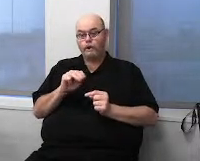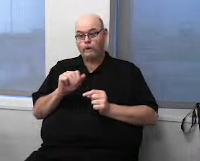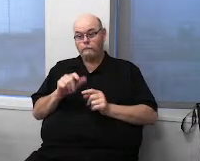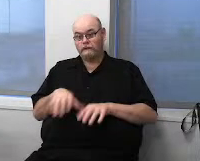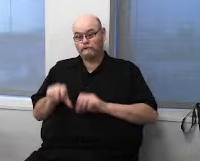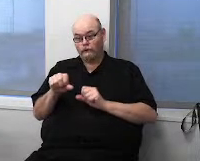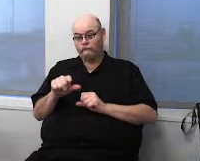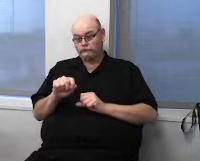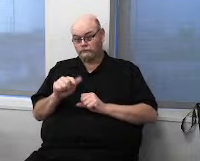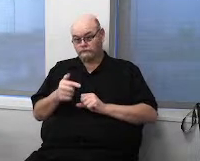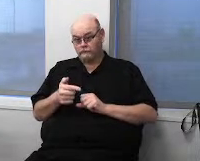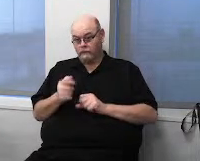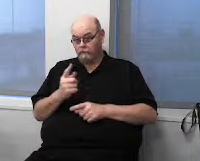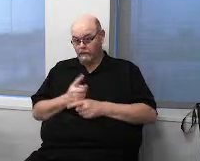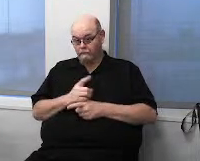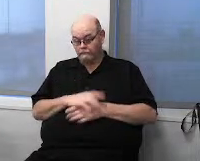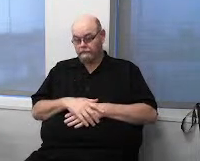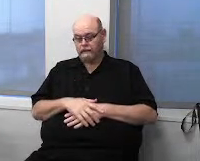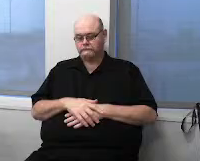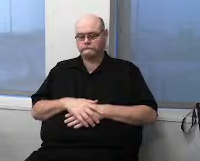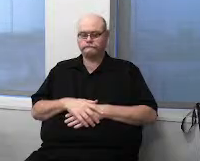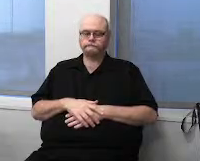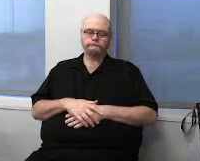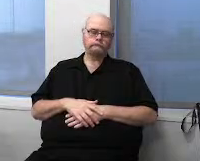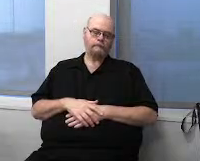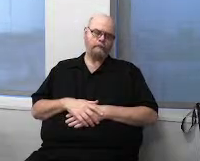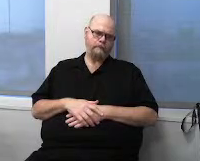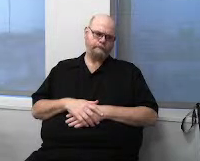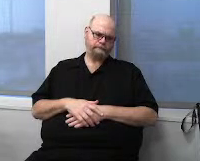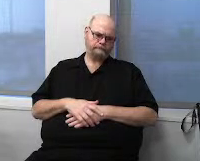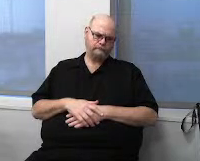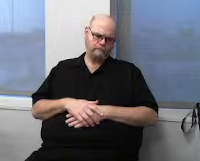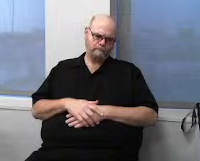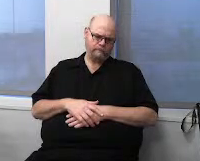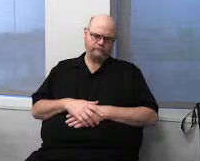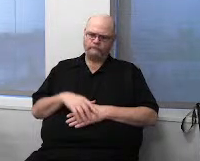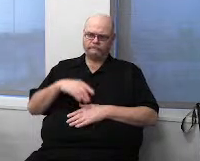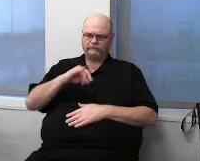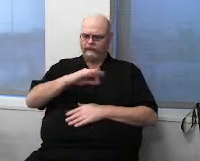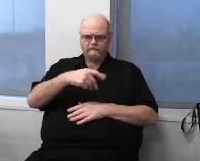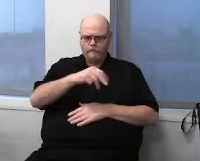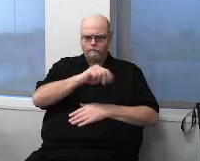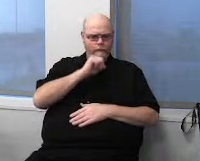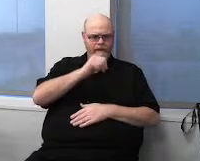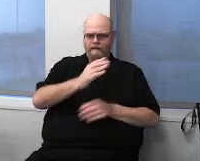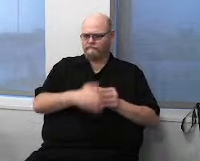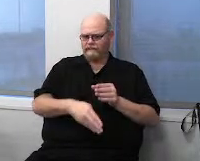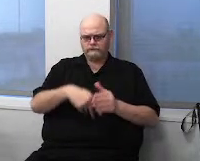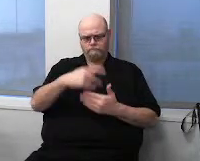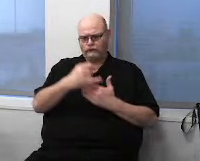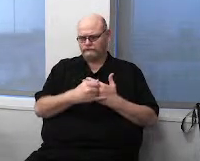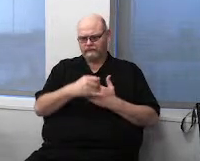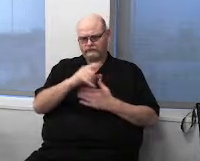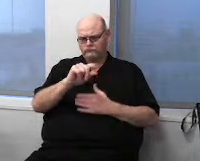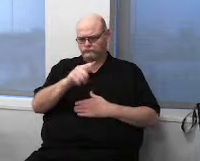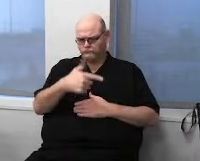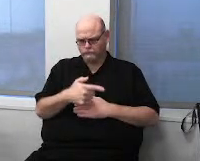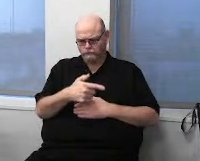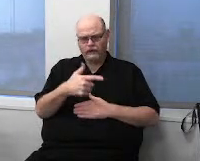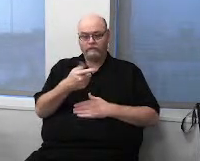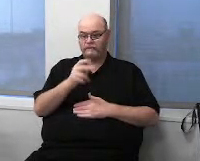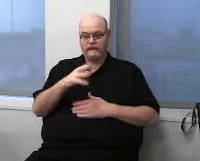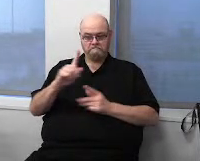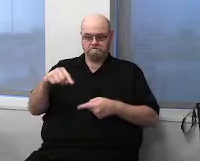well, let's back up. LUMA took over in 2021, right? Get that. So if the project was uncompleted by PREPA as of